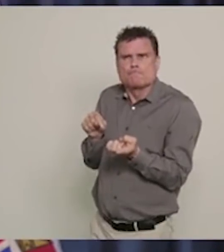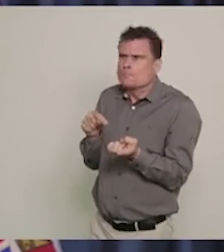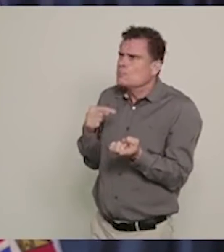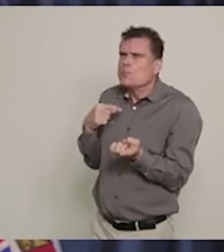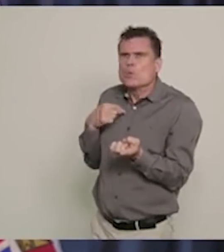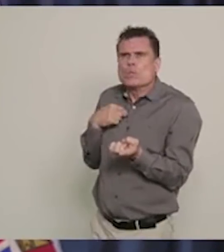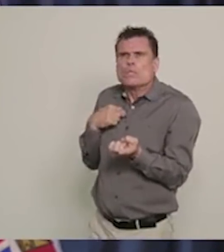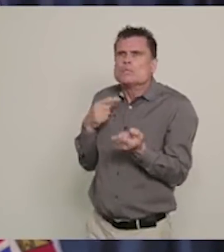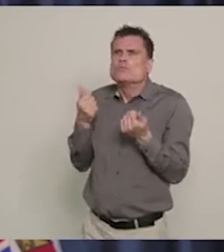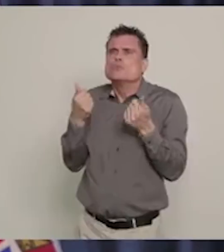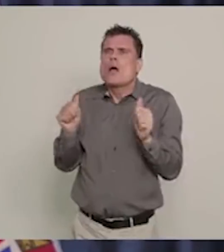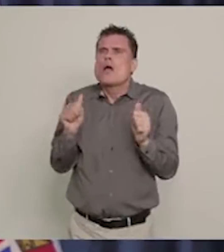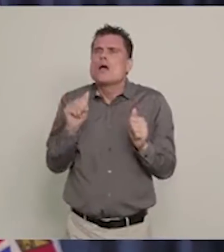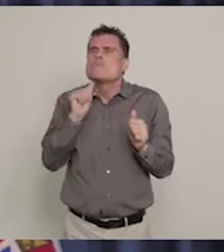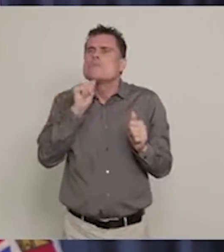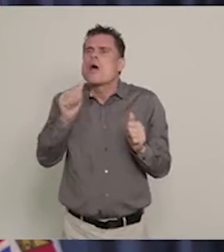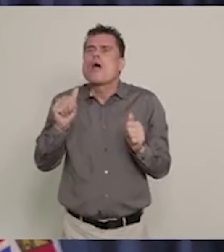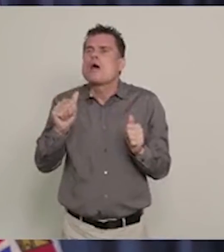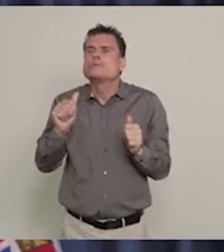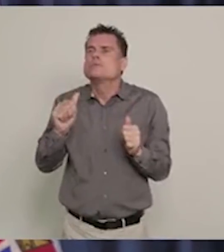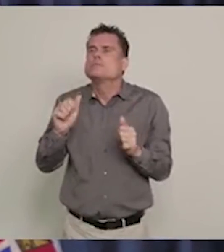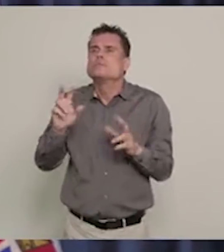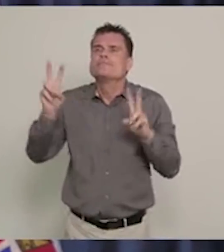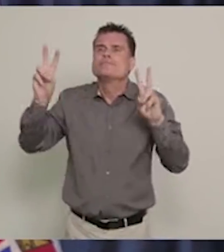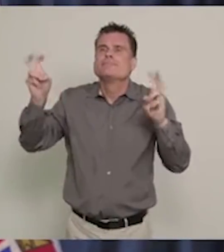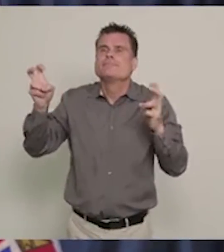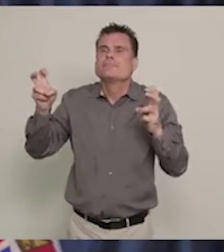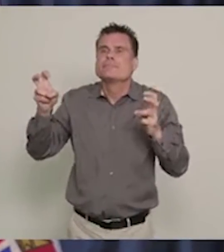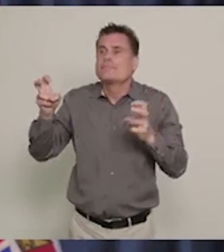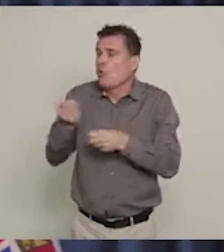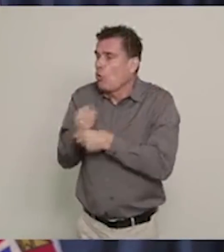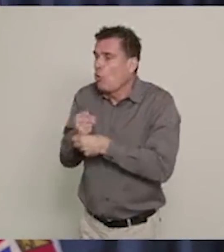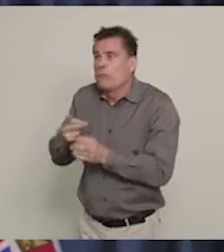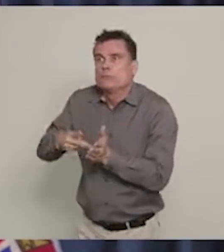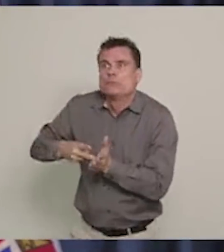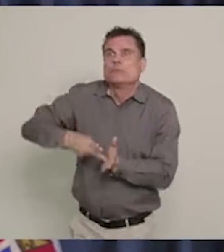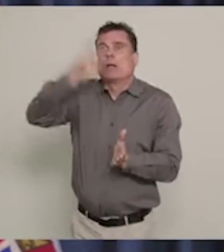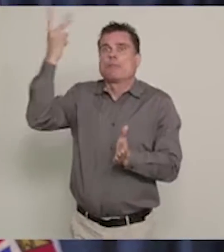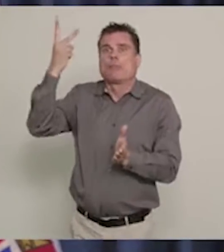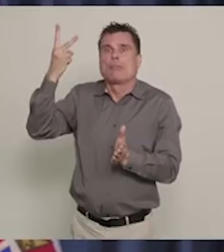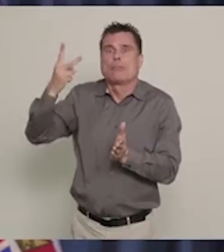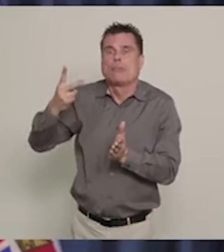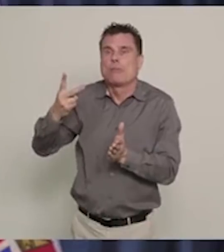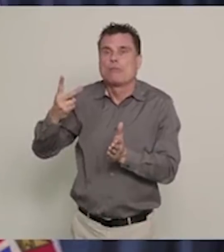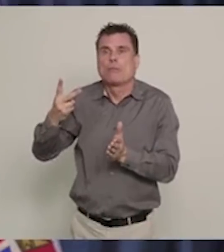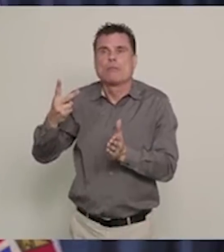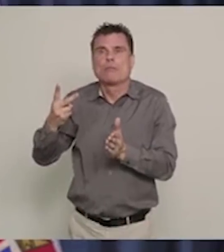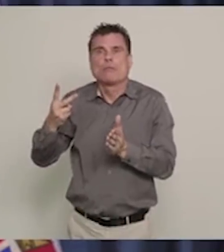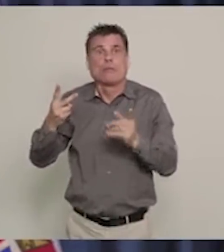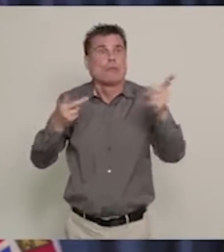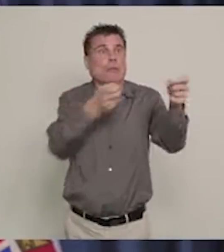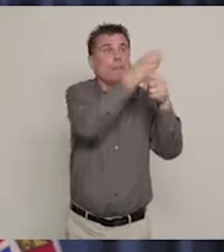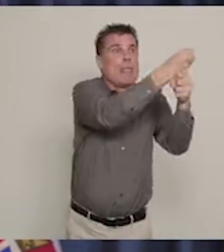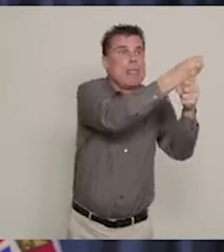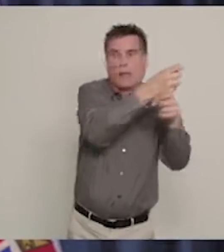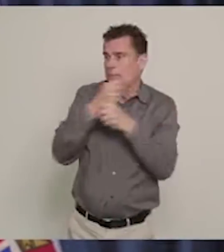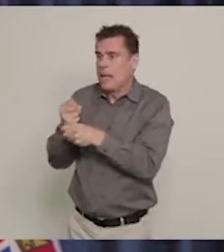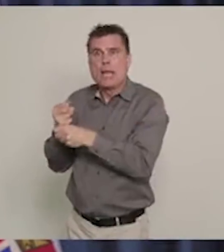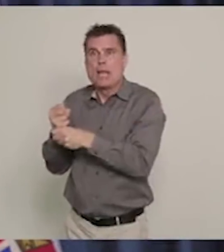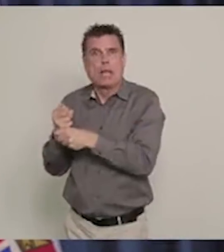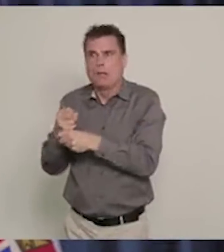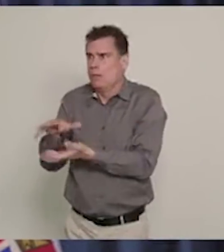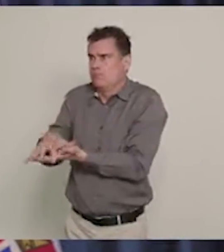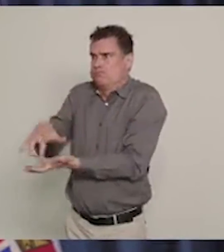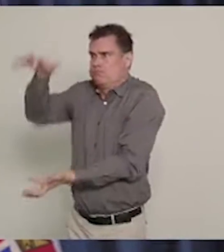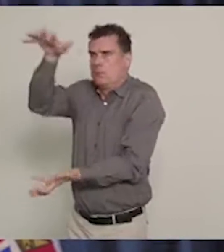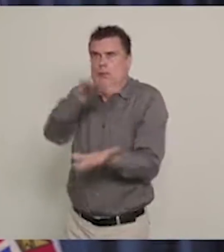manufacturing capacity for potential shortages as a result of supply chain issues on the health side. And a